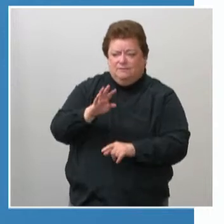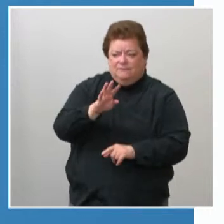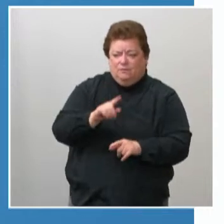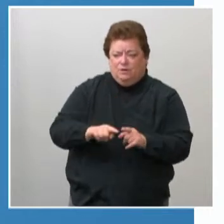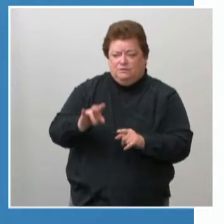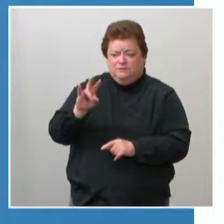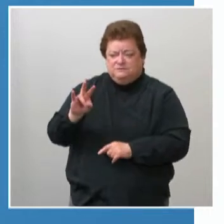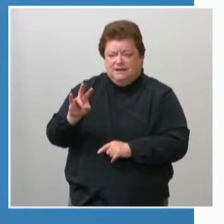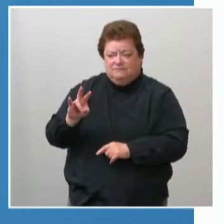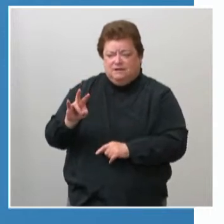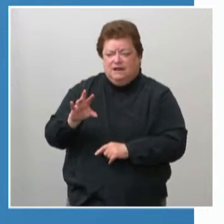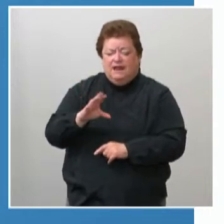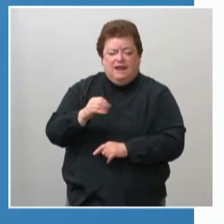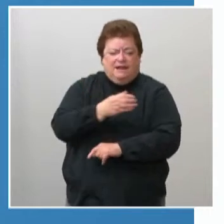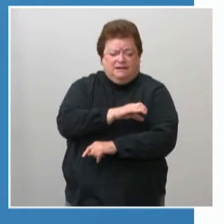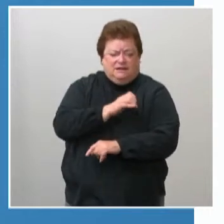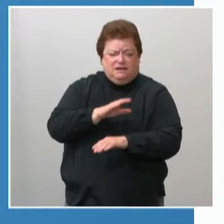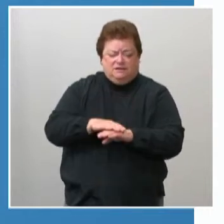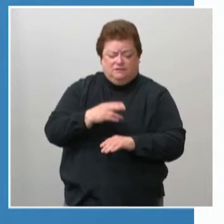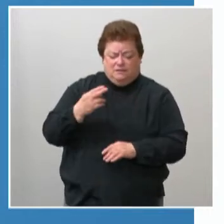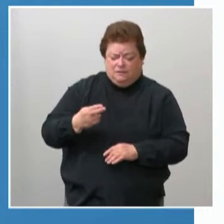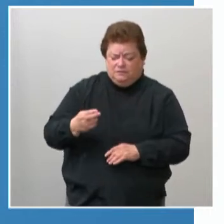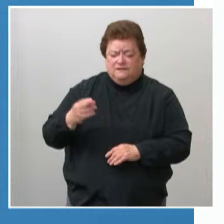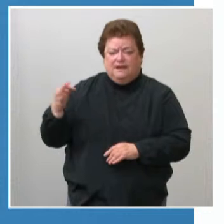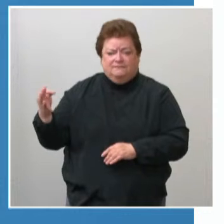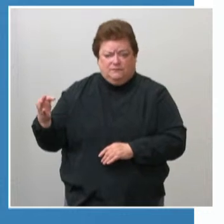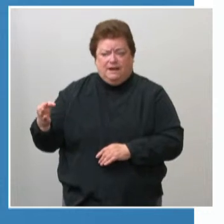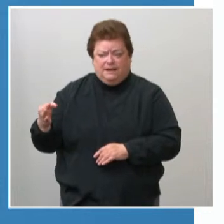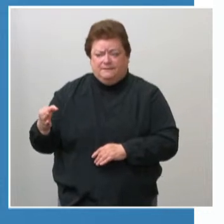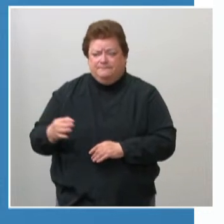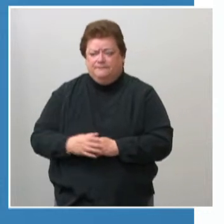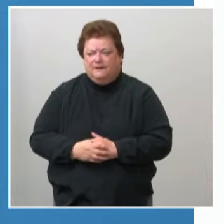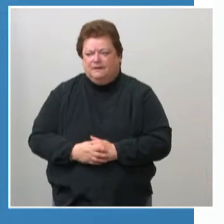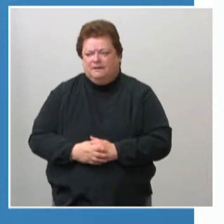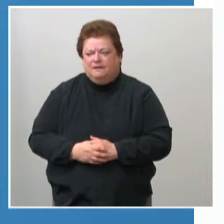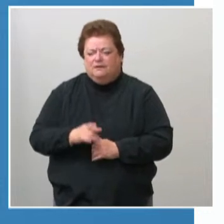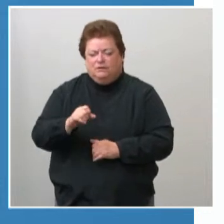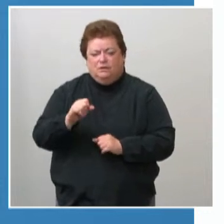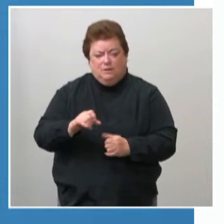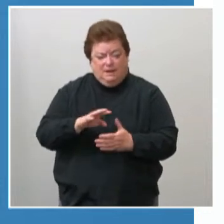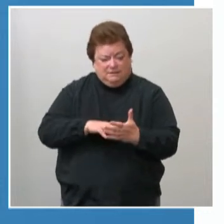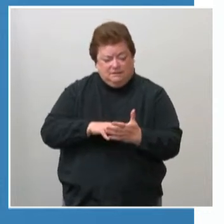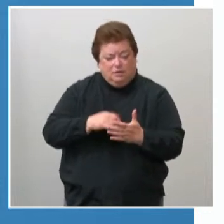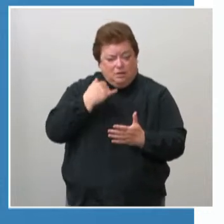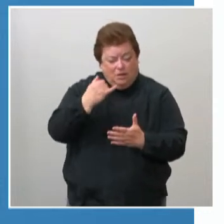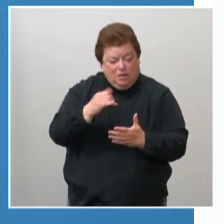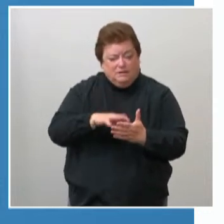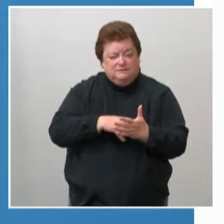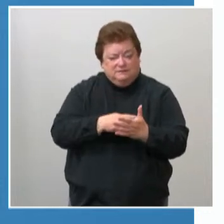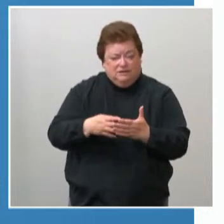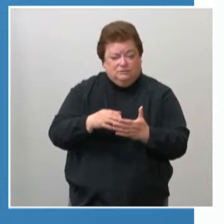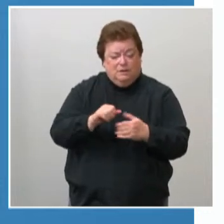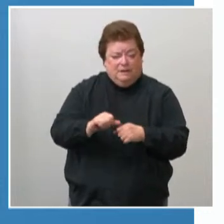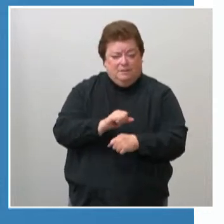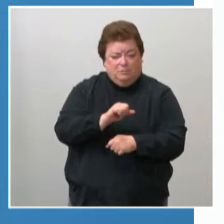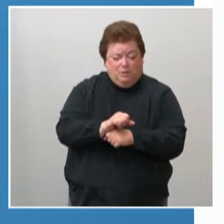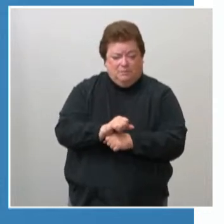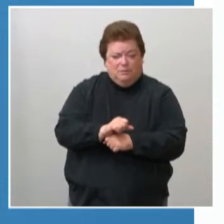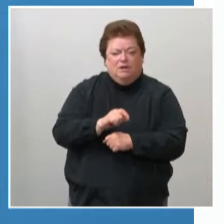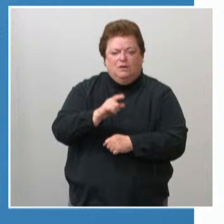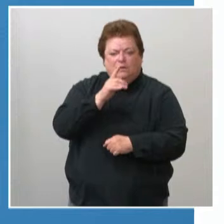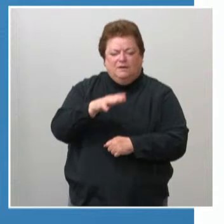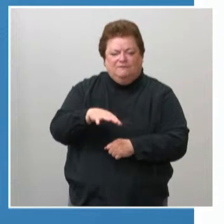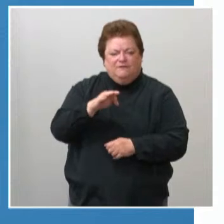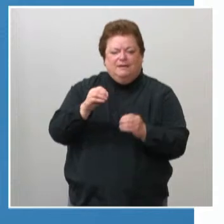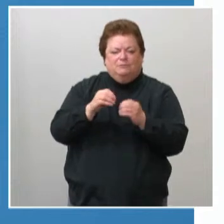7, as well as clinics on Thursday and Friday. You can also schedule an appointment if you prefer, and you'll find more